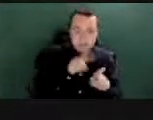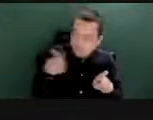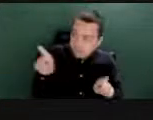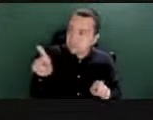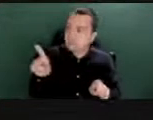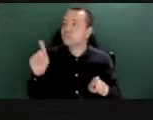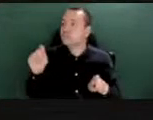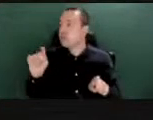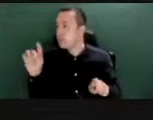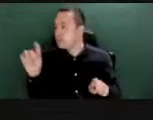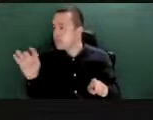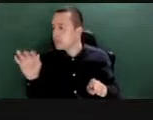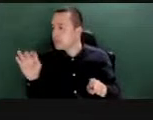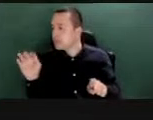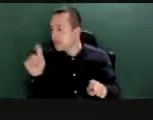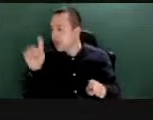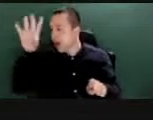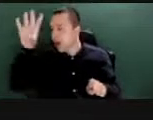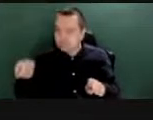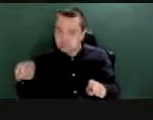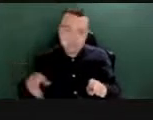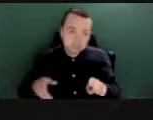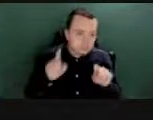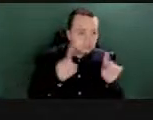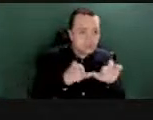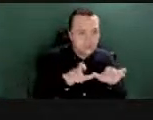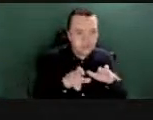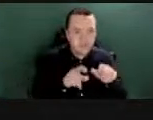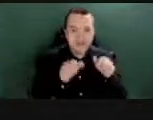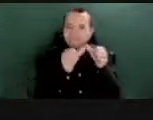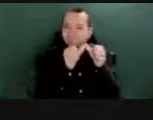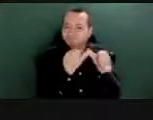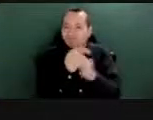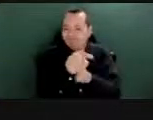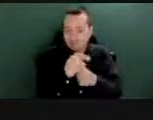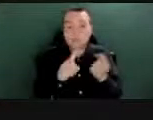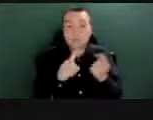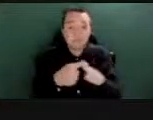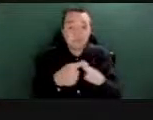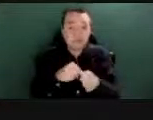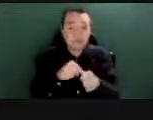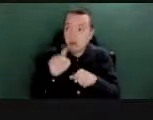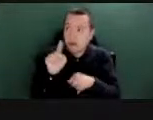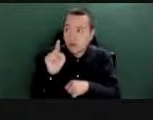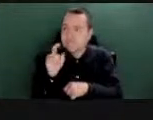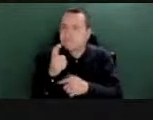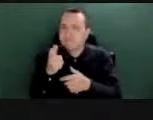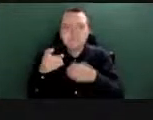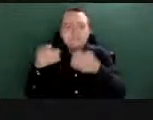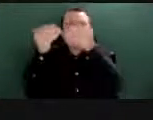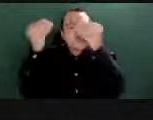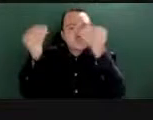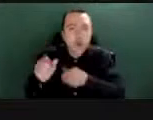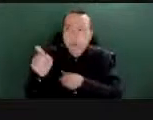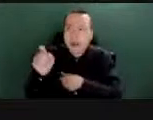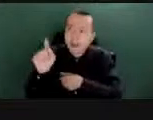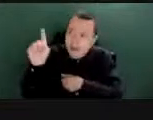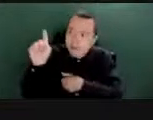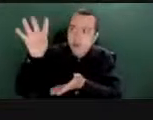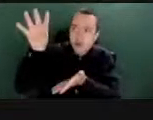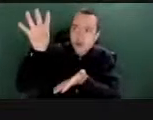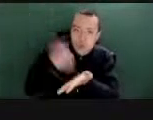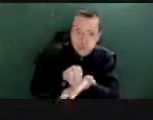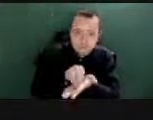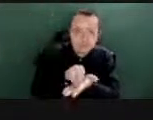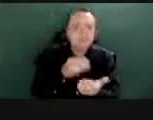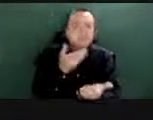enhancement, the ability to download the summaries and the citations for the reviews themselves into reference